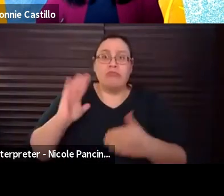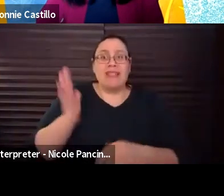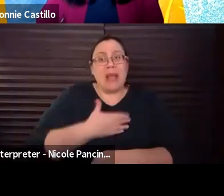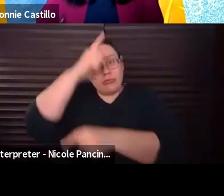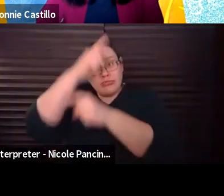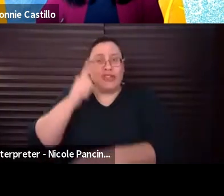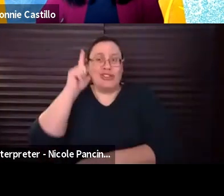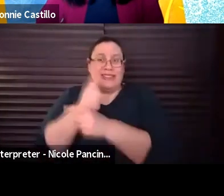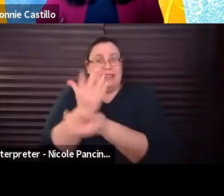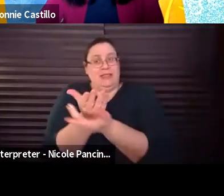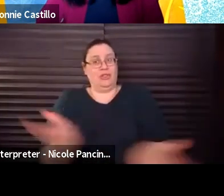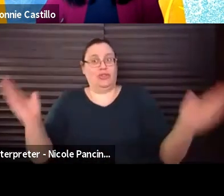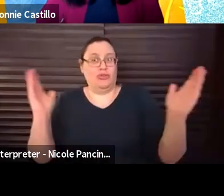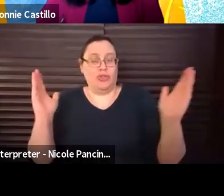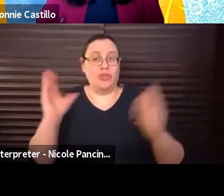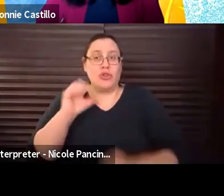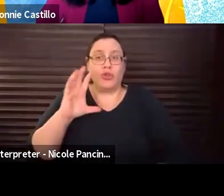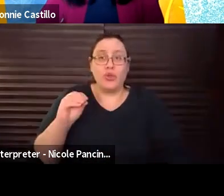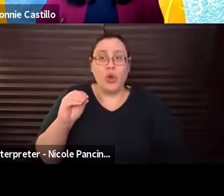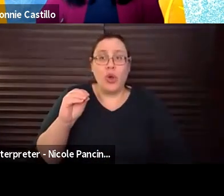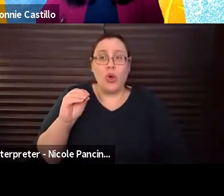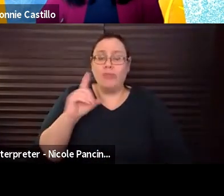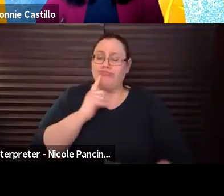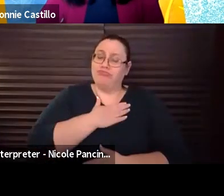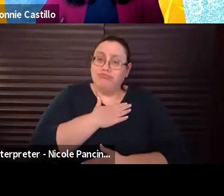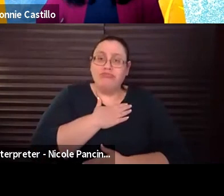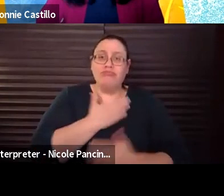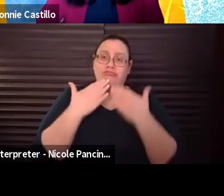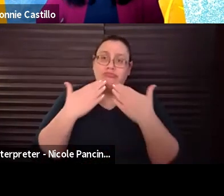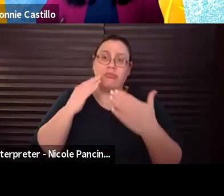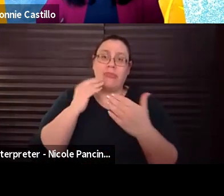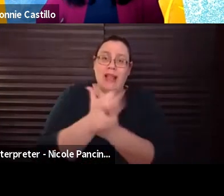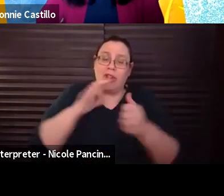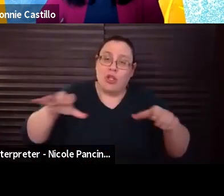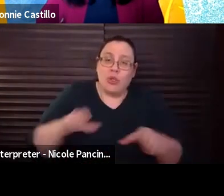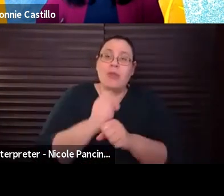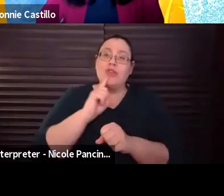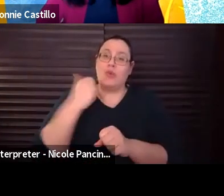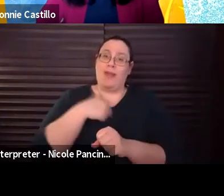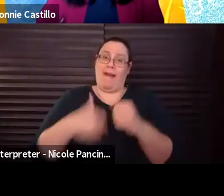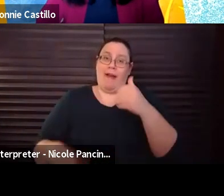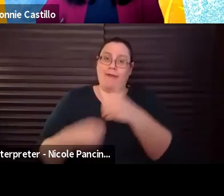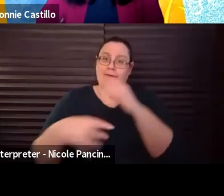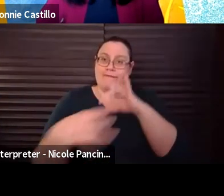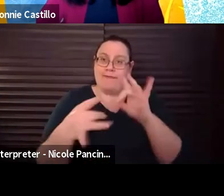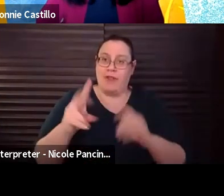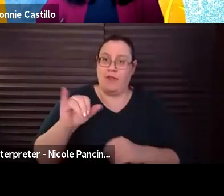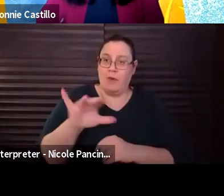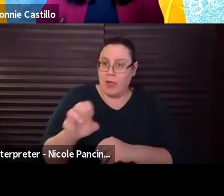sisters. And so I really appreciate all the things that you do to make sure that we have a voice and that we really have a